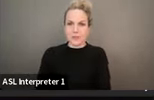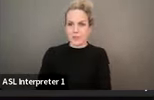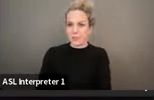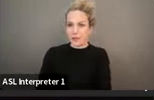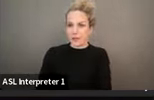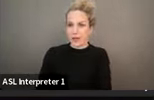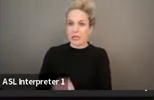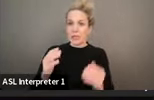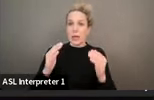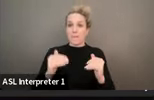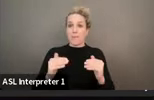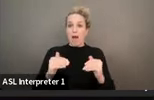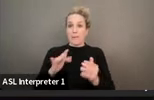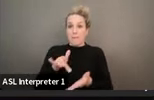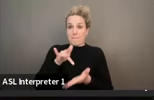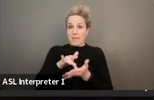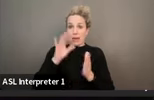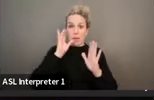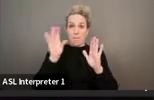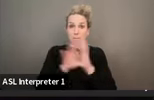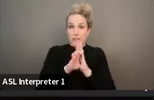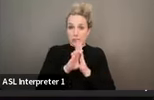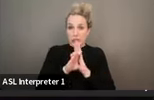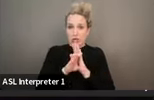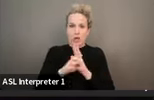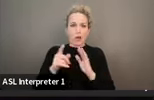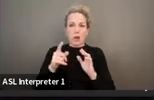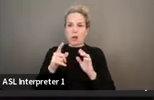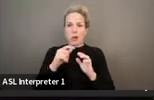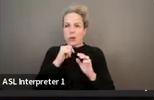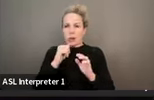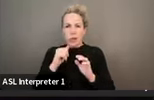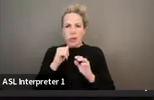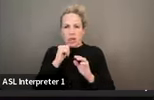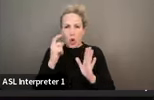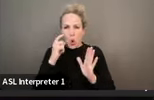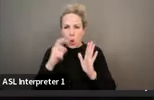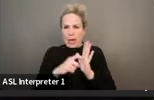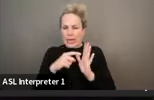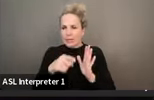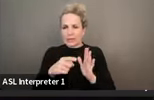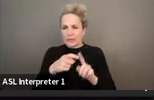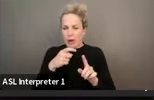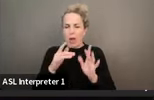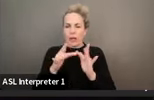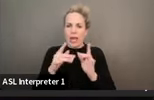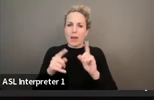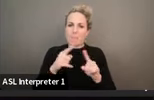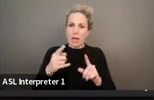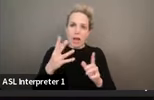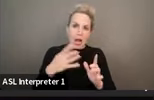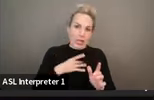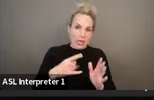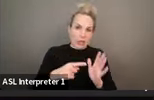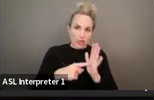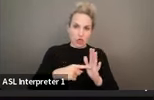The bottom middle picture is actually one I don't recognize. It's from online, I believe. But you see, I'd like to show that